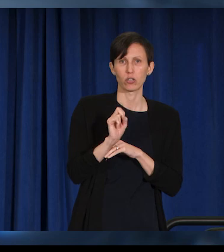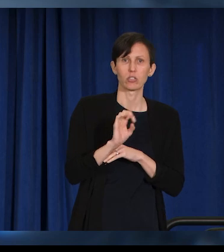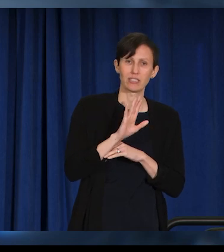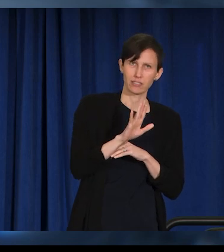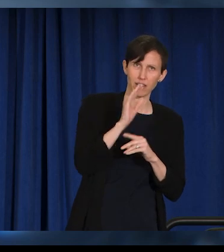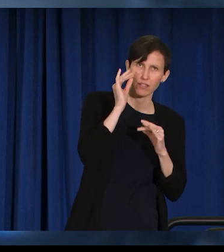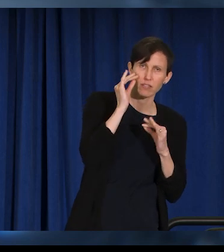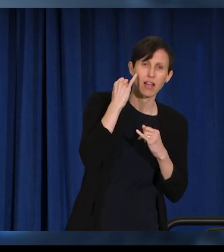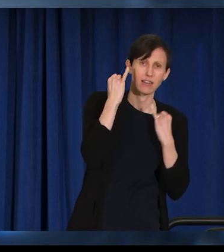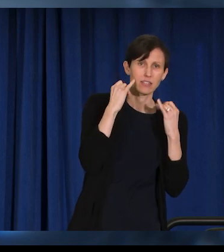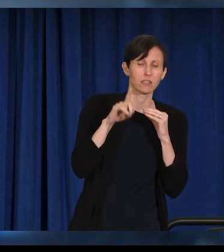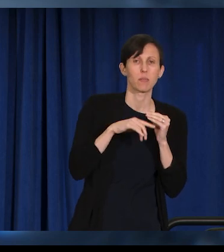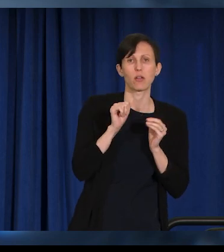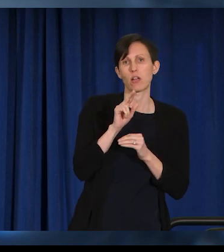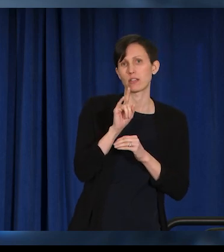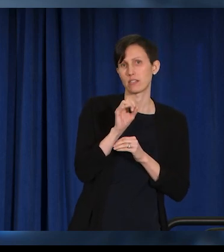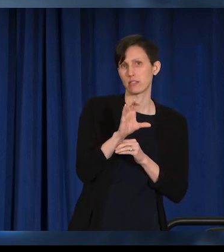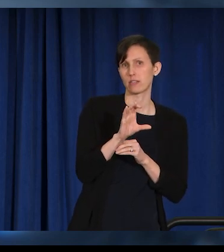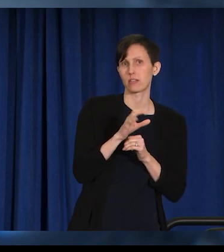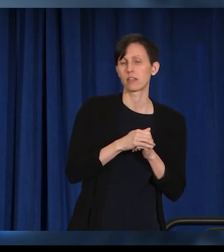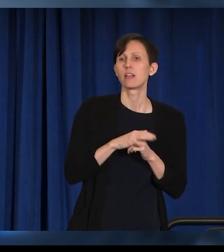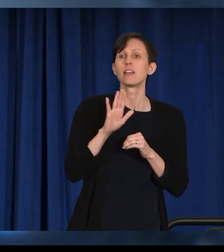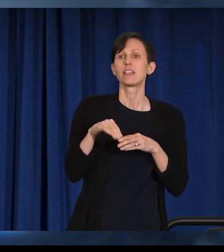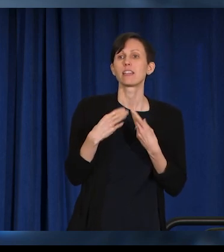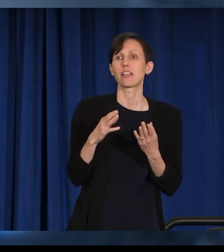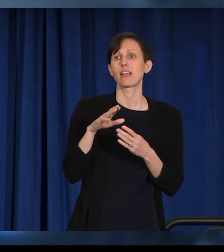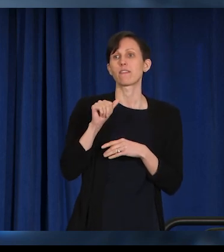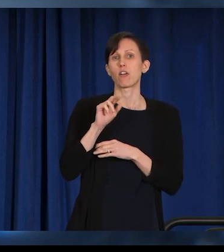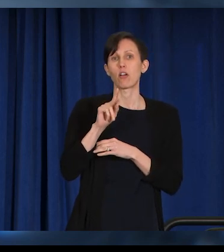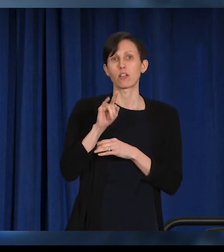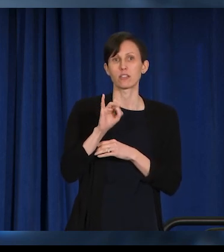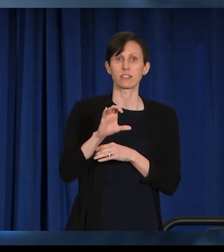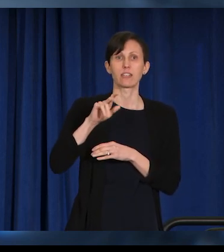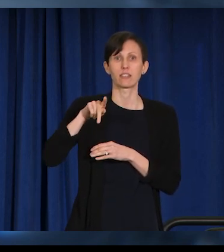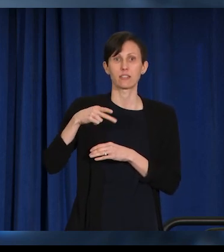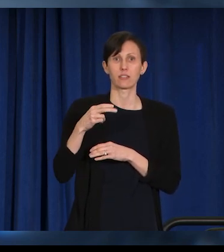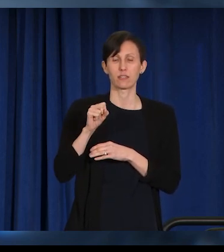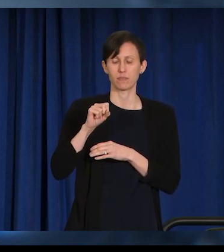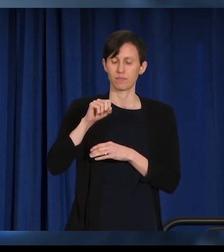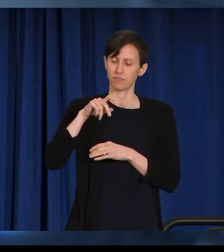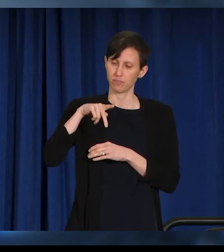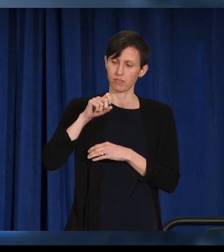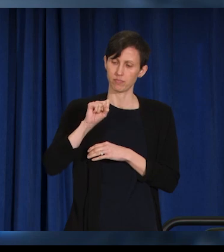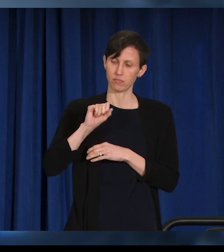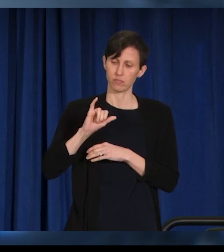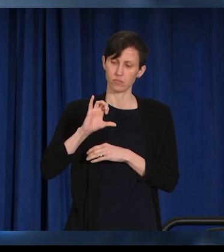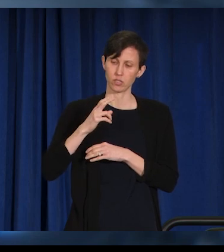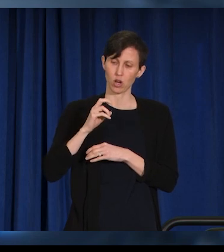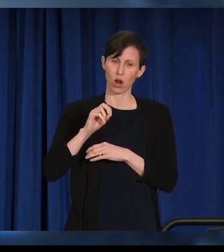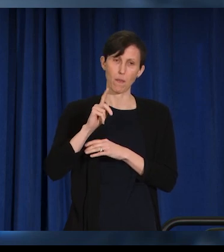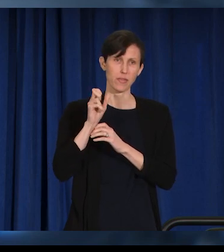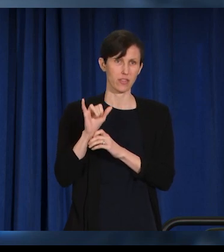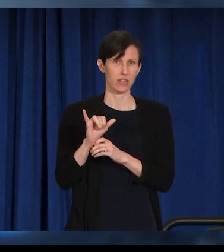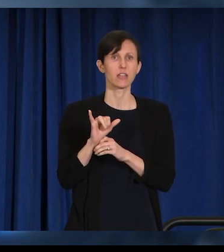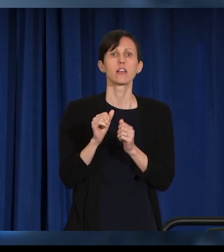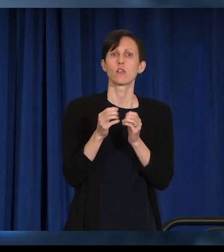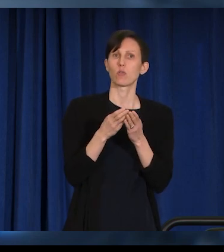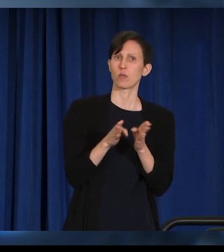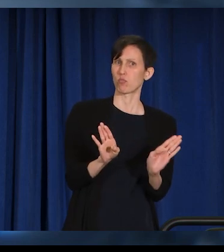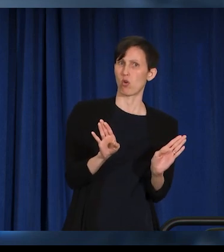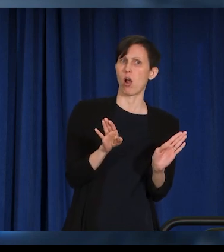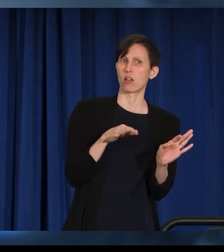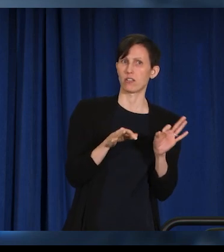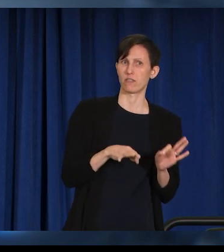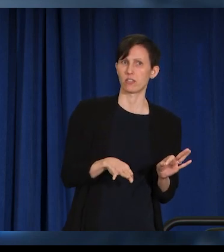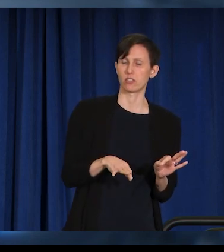publication, he gave autistic psychopathy a broad definition with a range of traits. However, Asperger ultimately focused